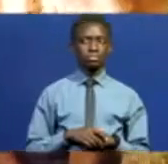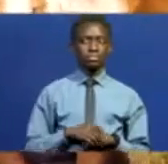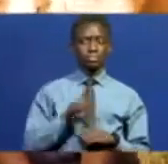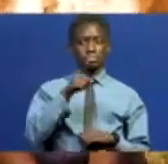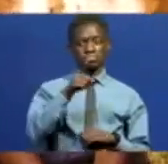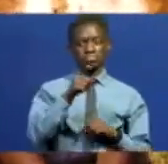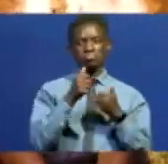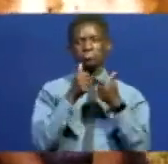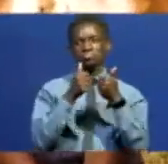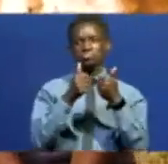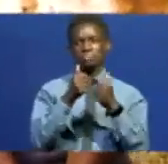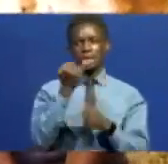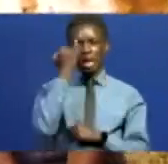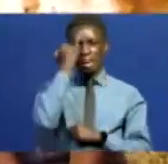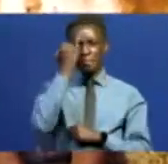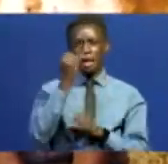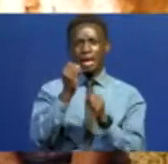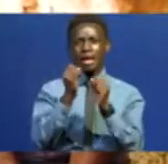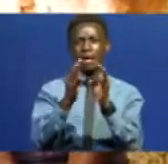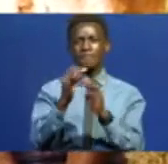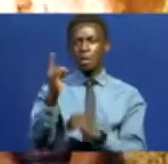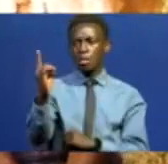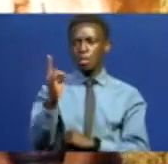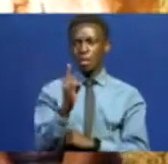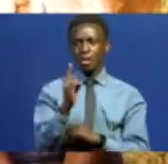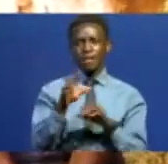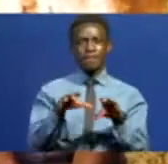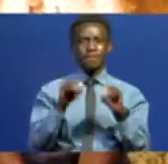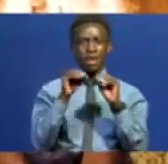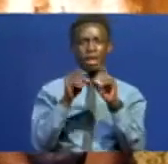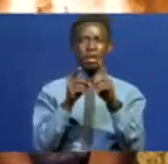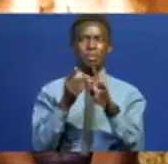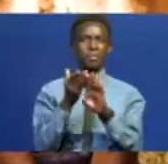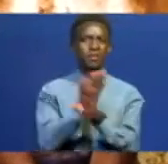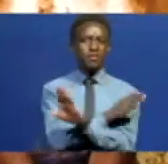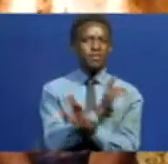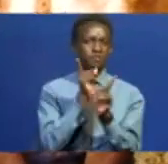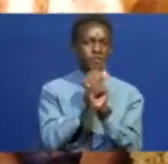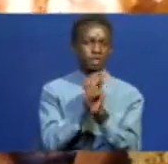imagine angekuja hapa akupate before tumalize kunipatia hiyo story.